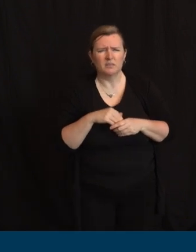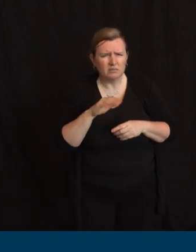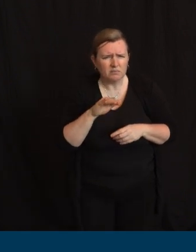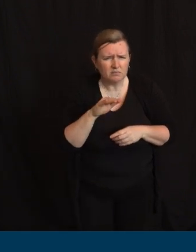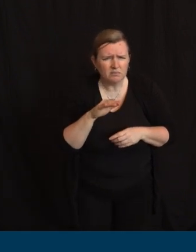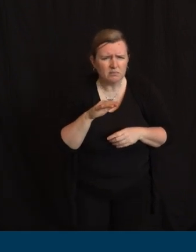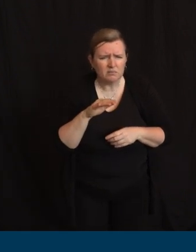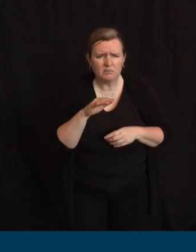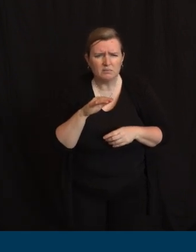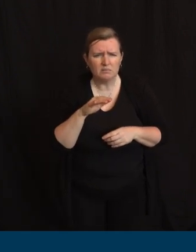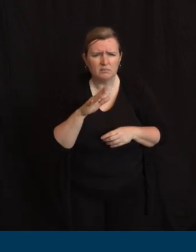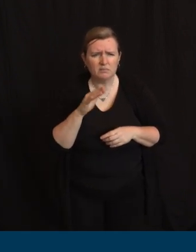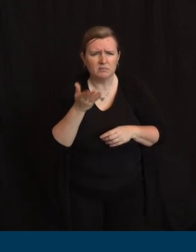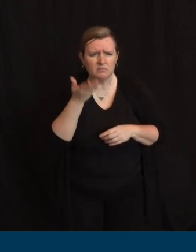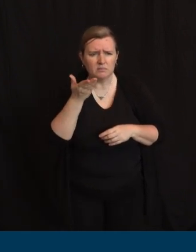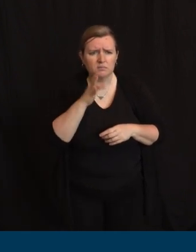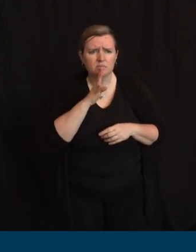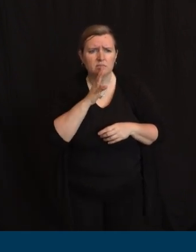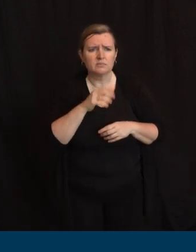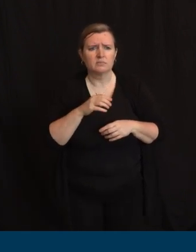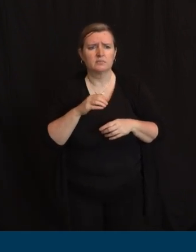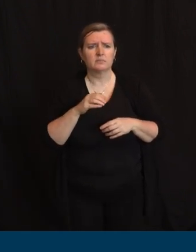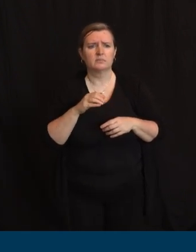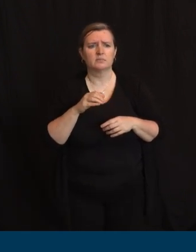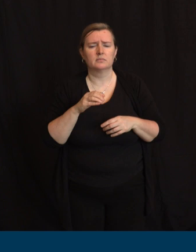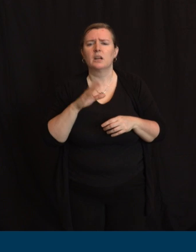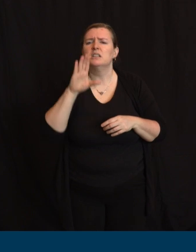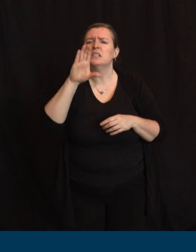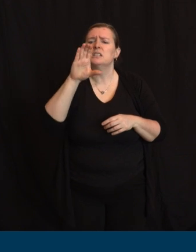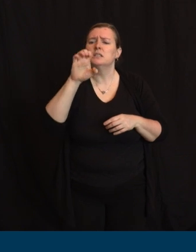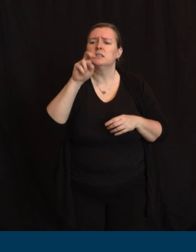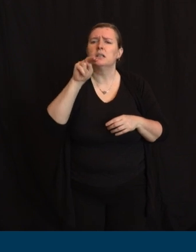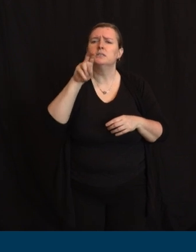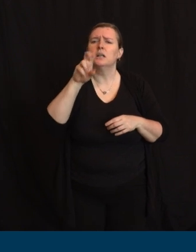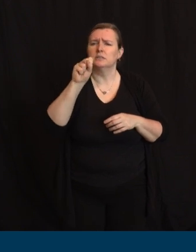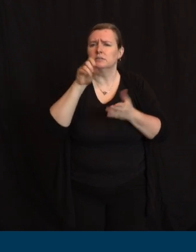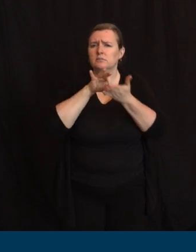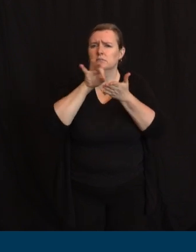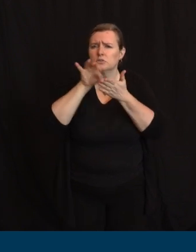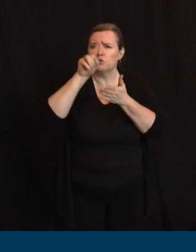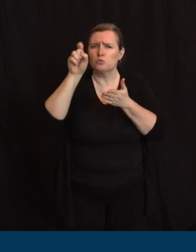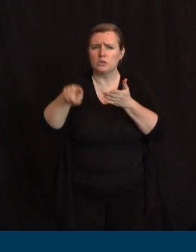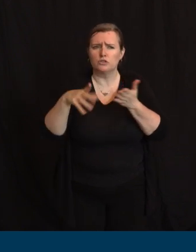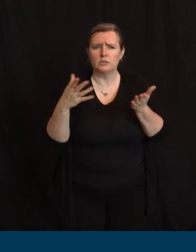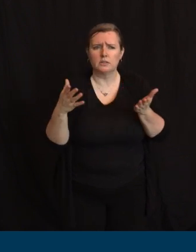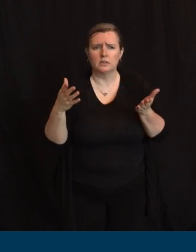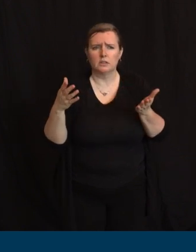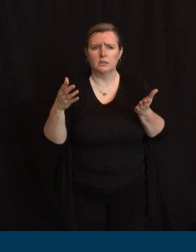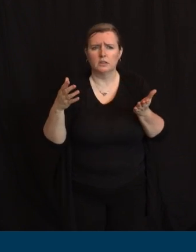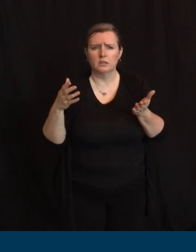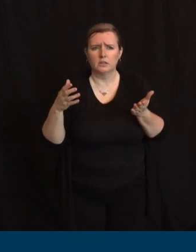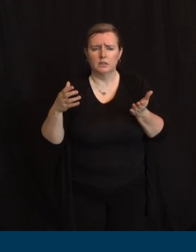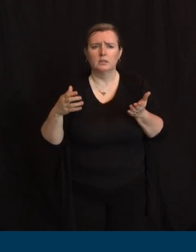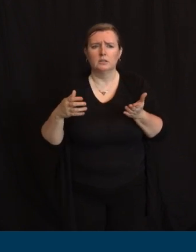something on Andover from the Times. I'll start with my own. So, with the